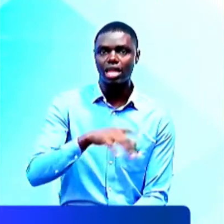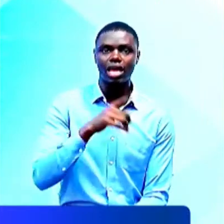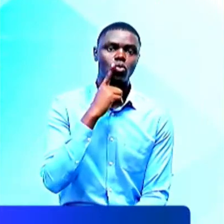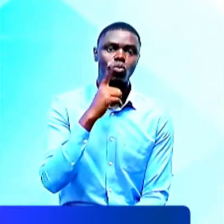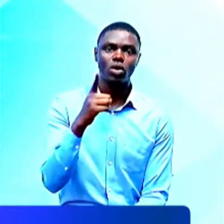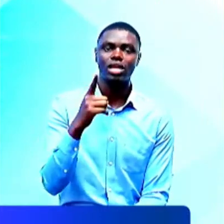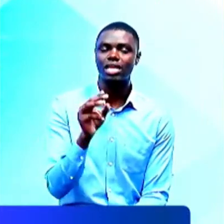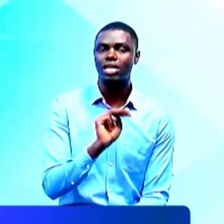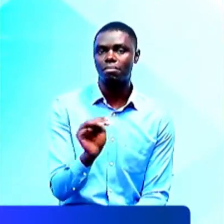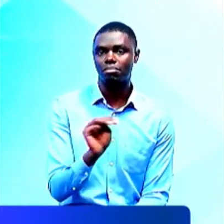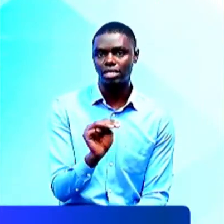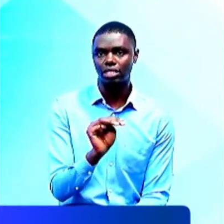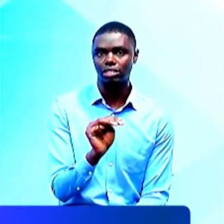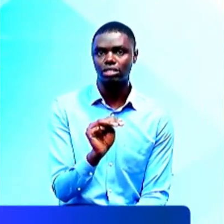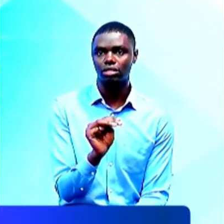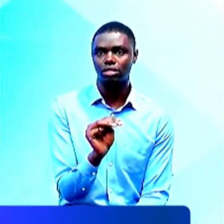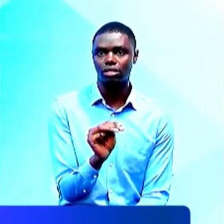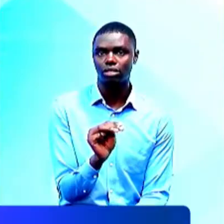100 meters